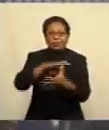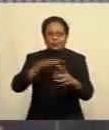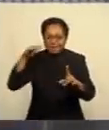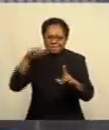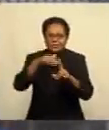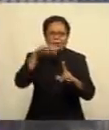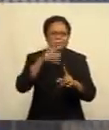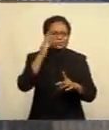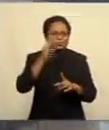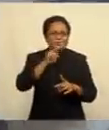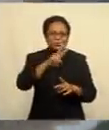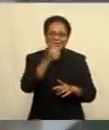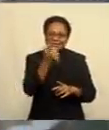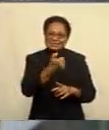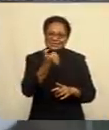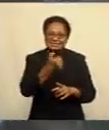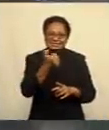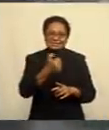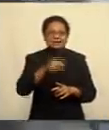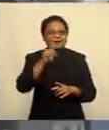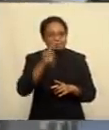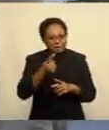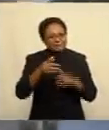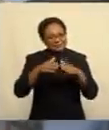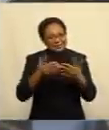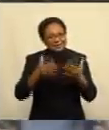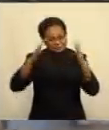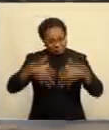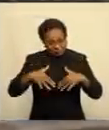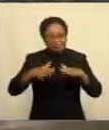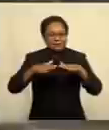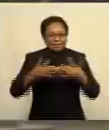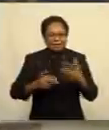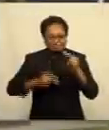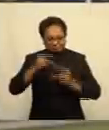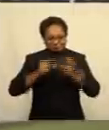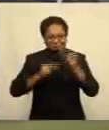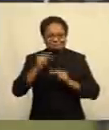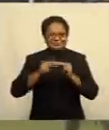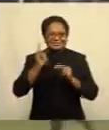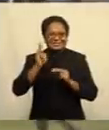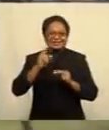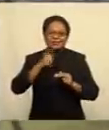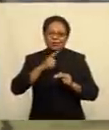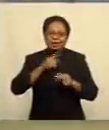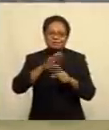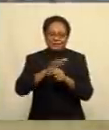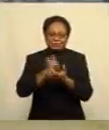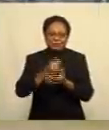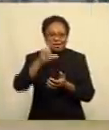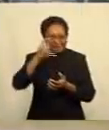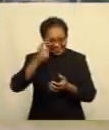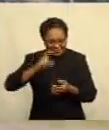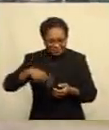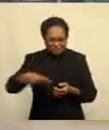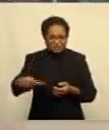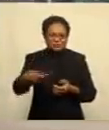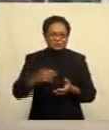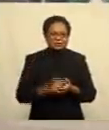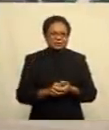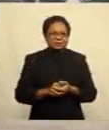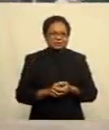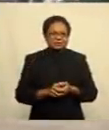in 2016, but they've rebuilt in time to ensure classes are not affected. Mostly it's the distance